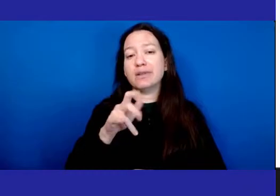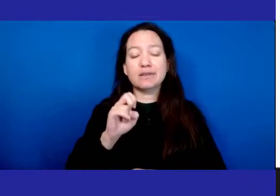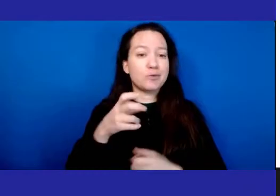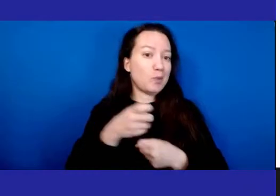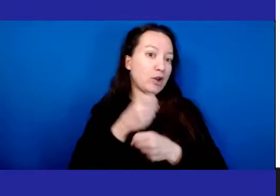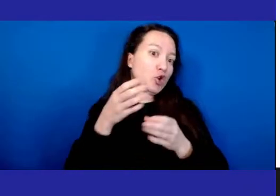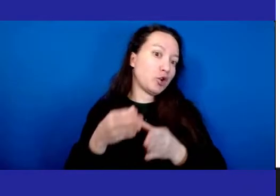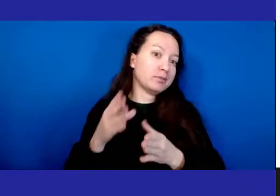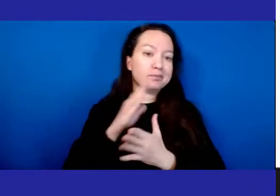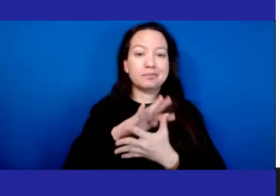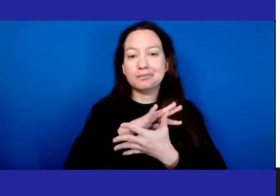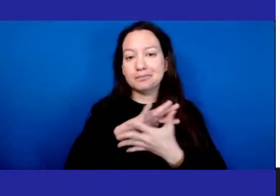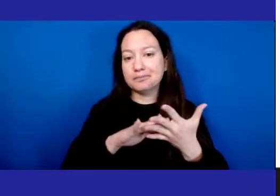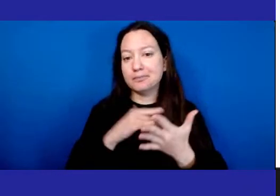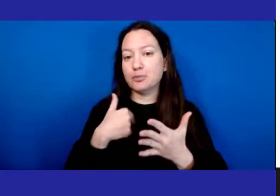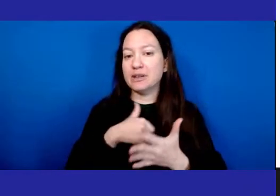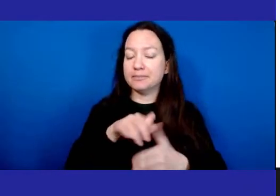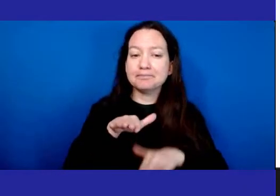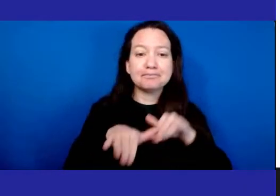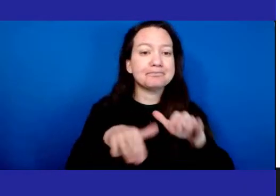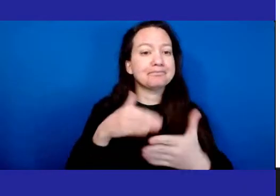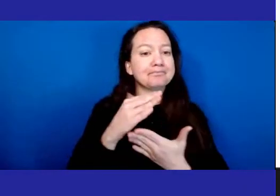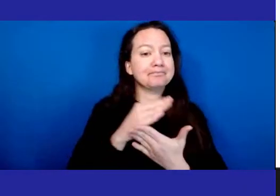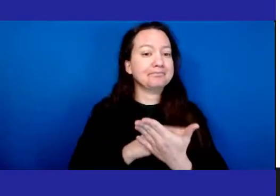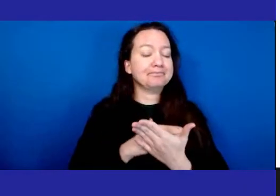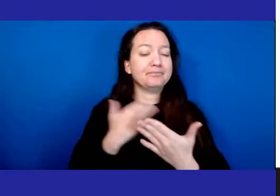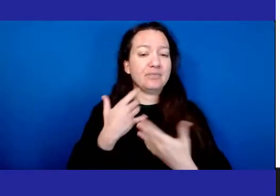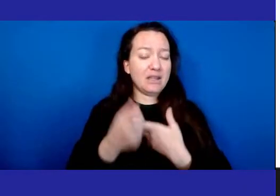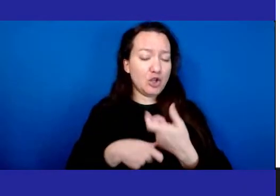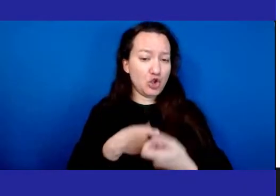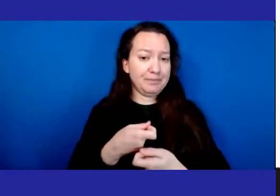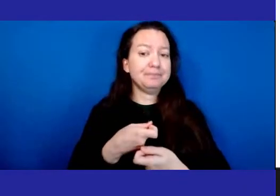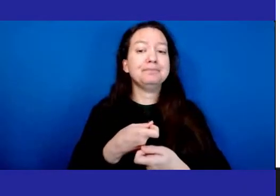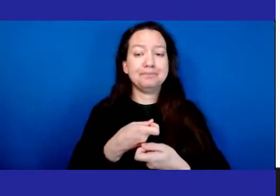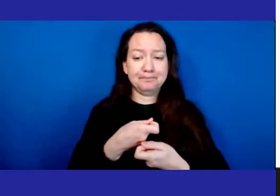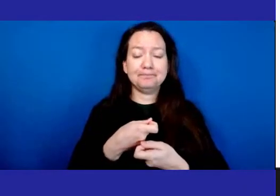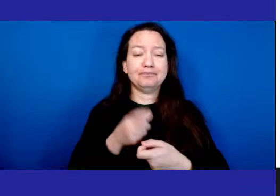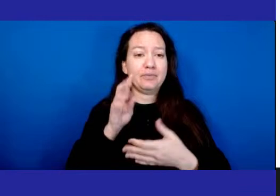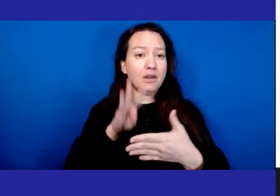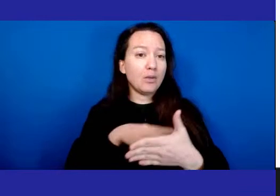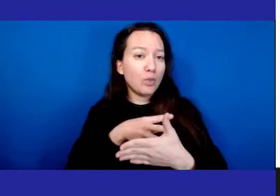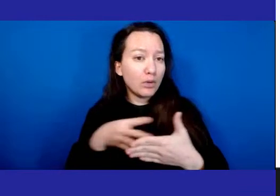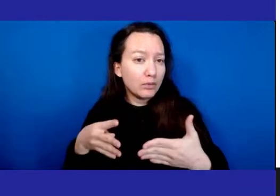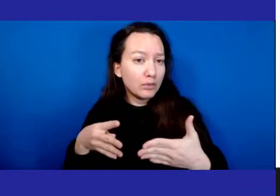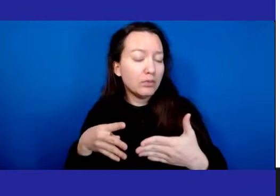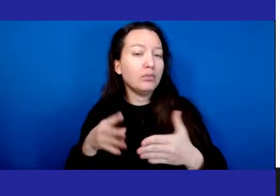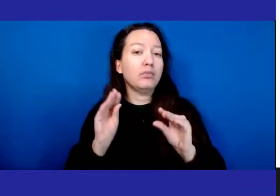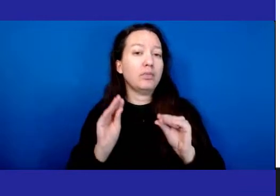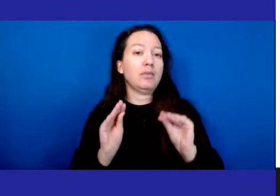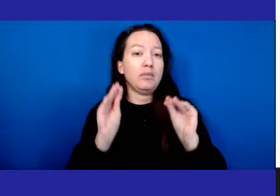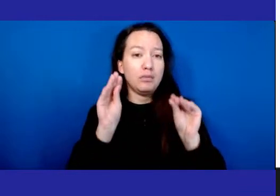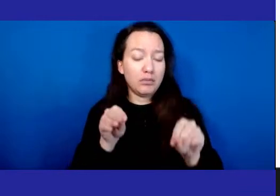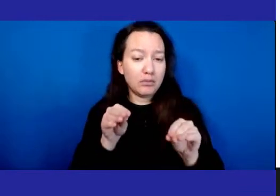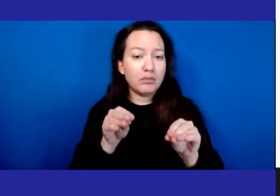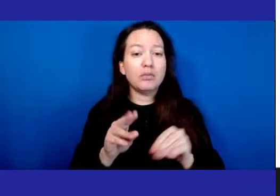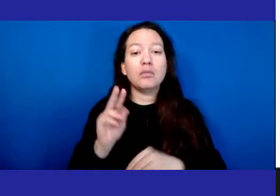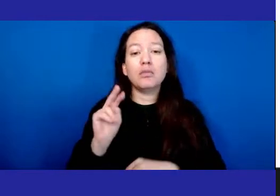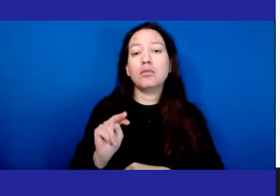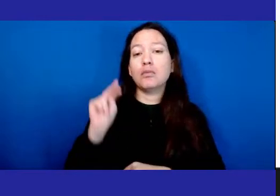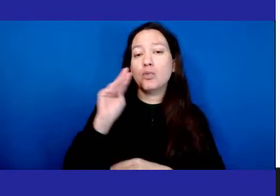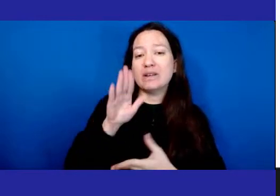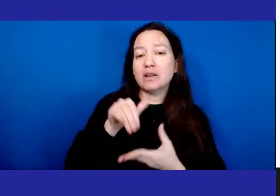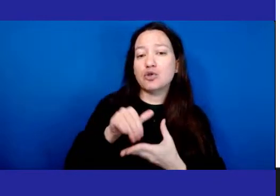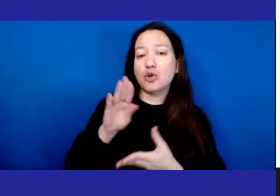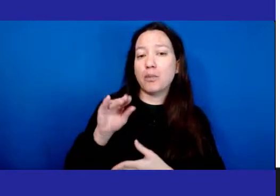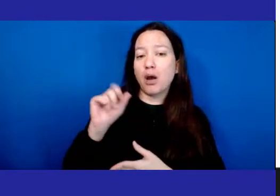that we had to take. So from this year, we have a schedule of implementation. North Central Bronx will be our